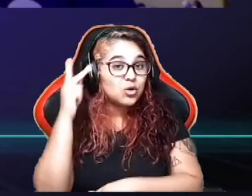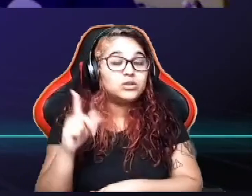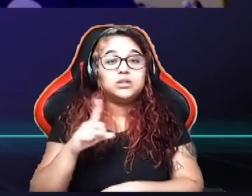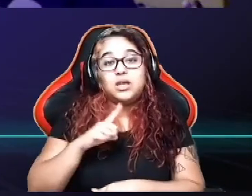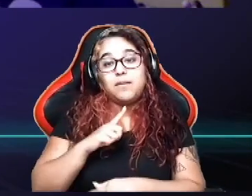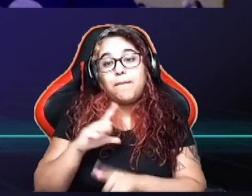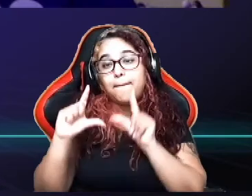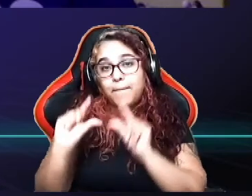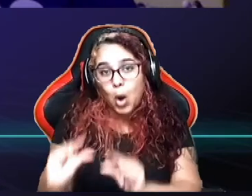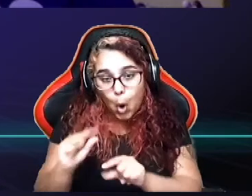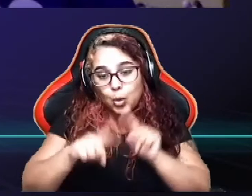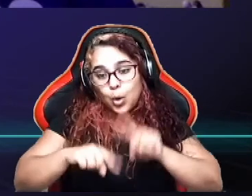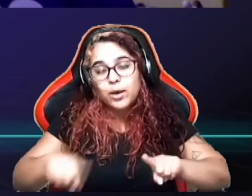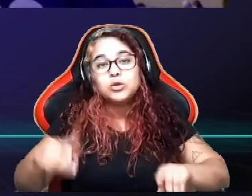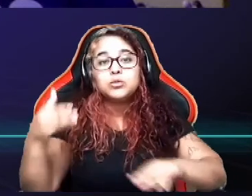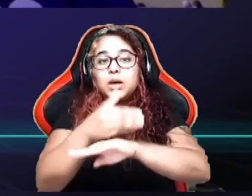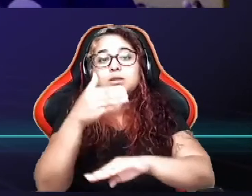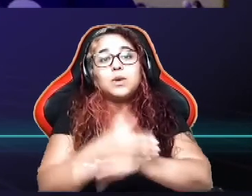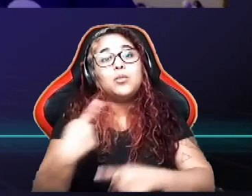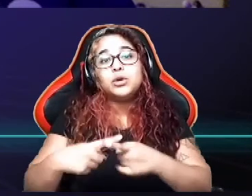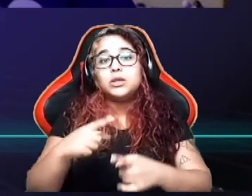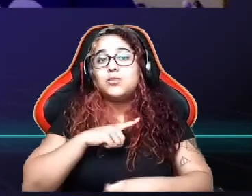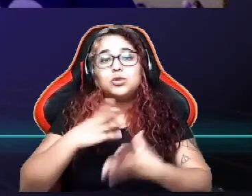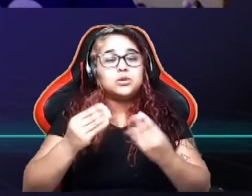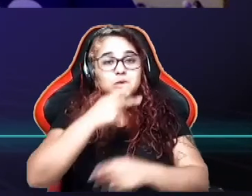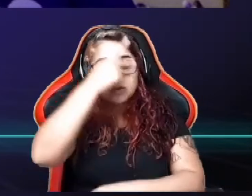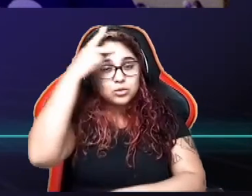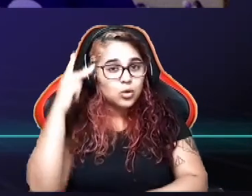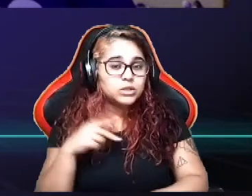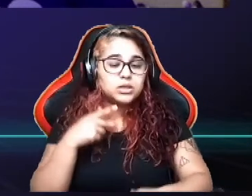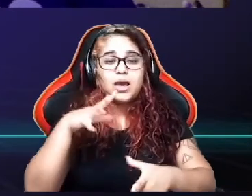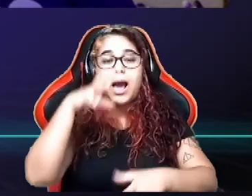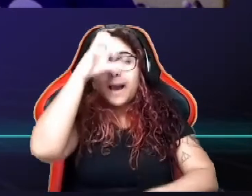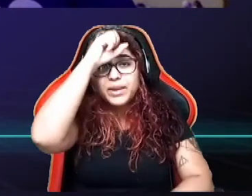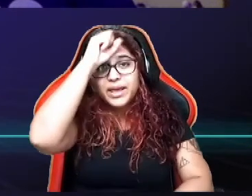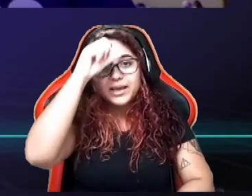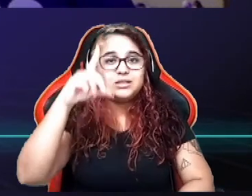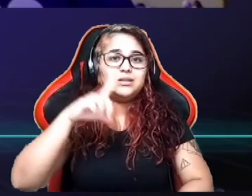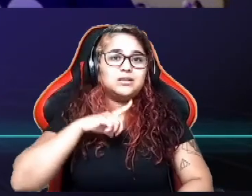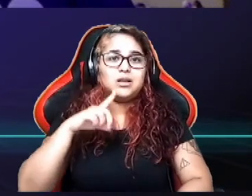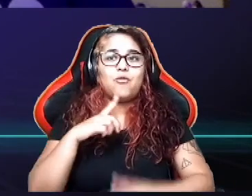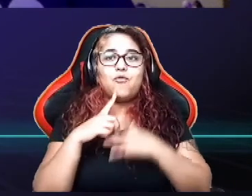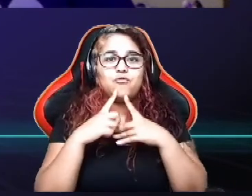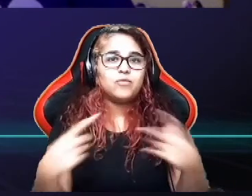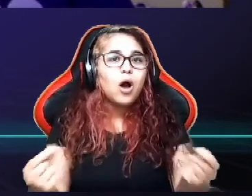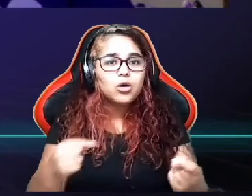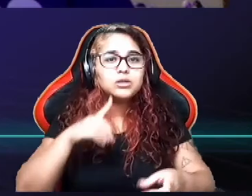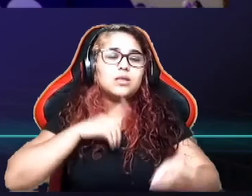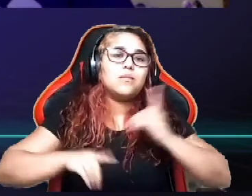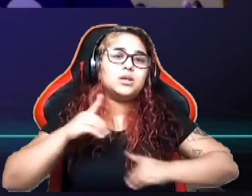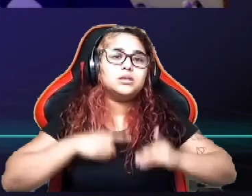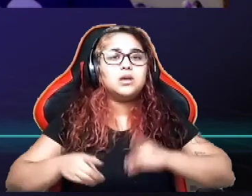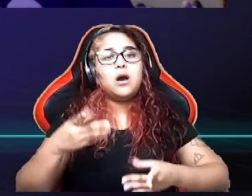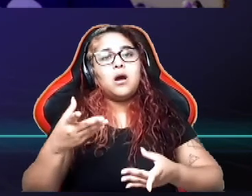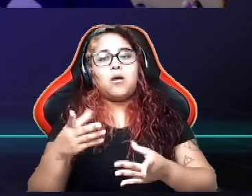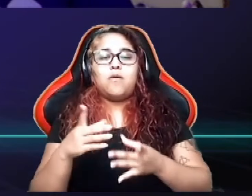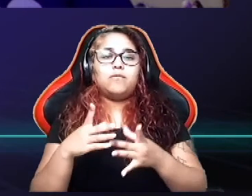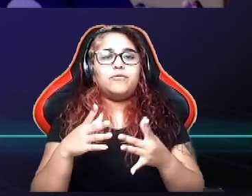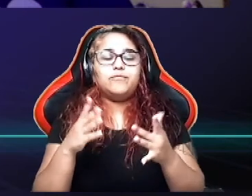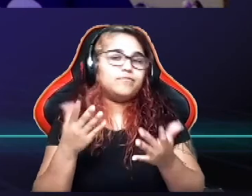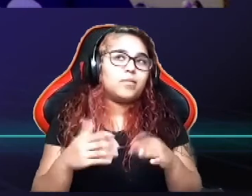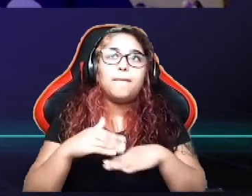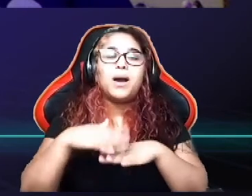world, which is a game that everyone loves, gets you out of depression, helps you overcome your shyness, and sometimes that's the